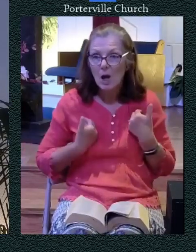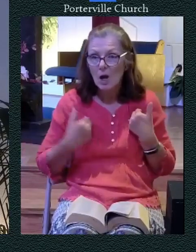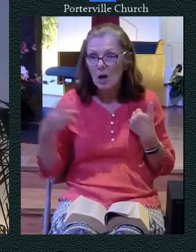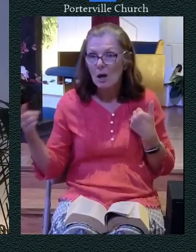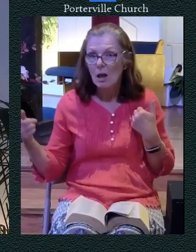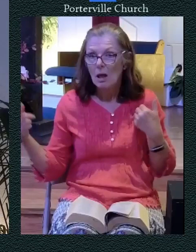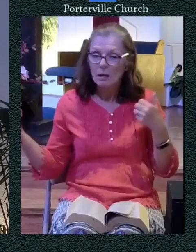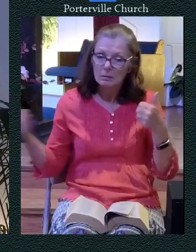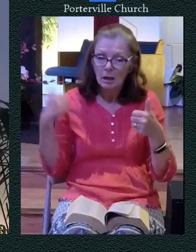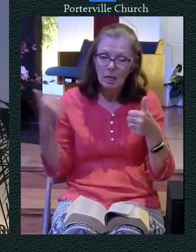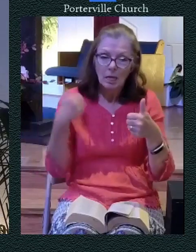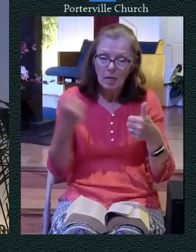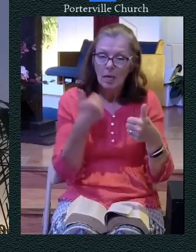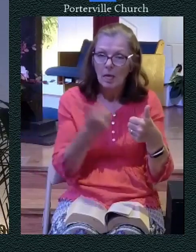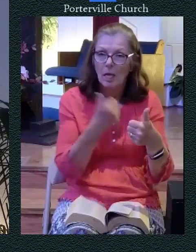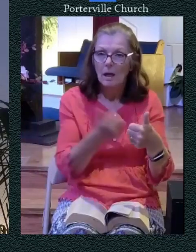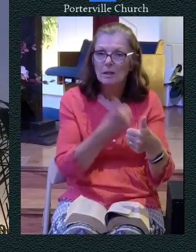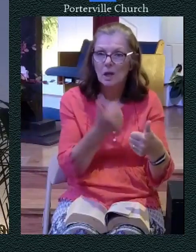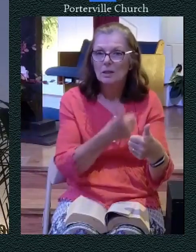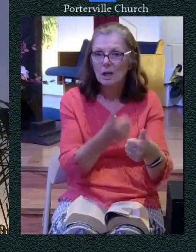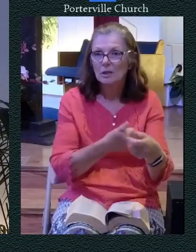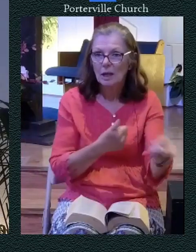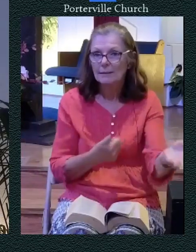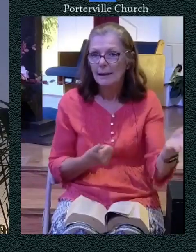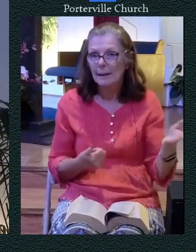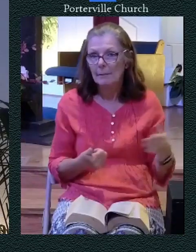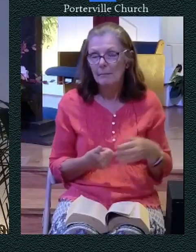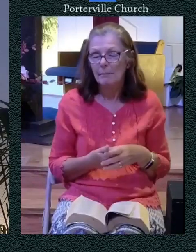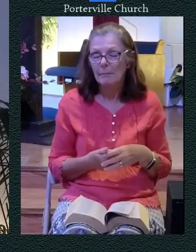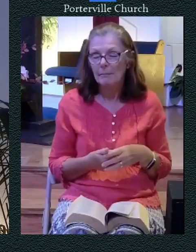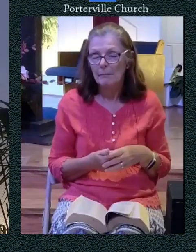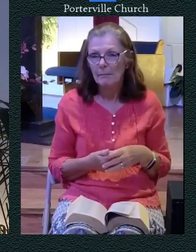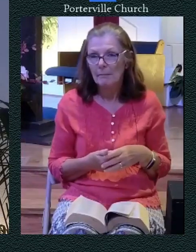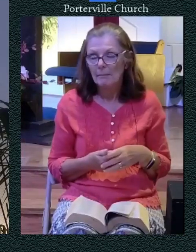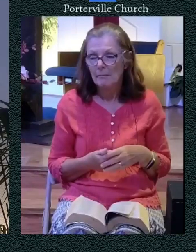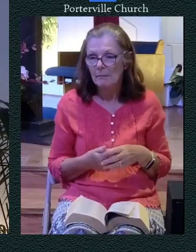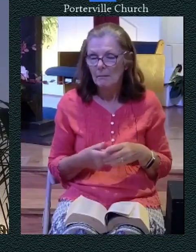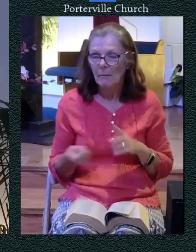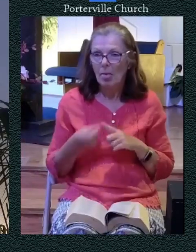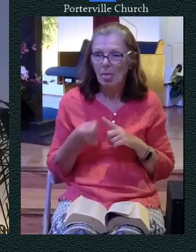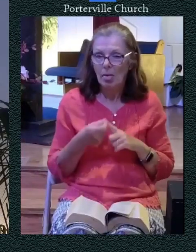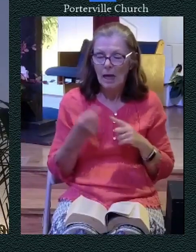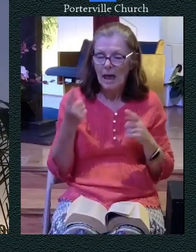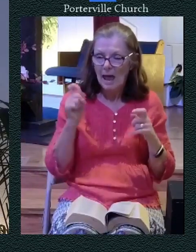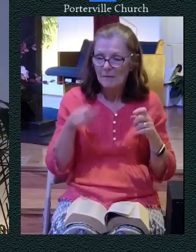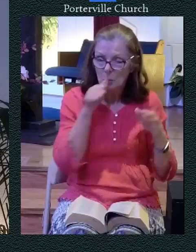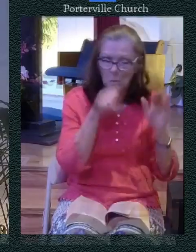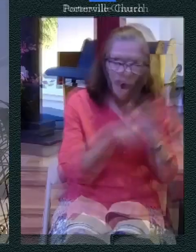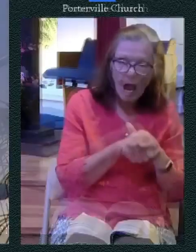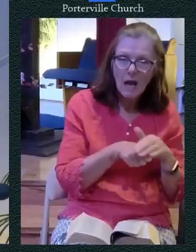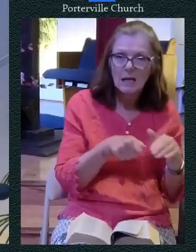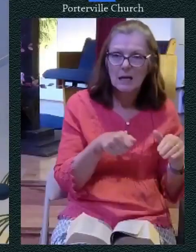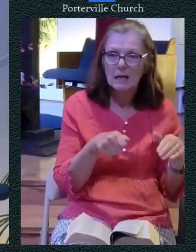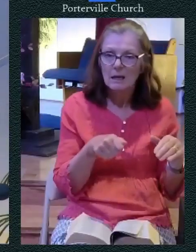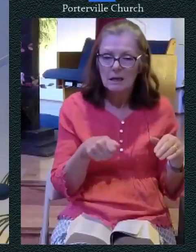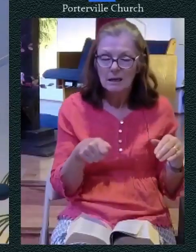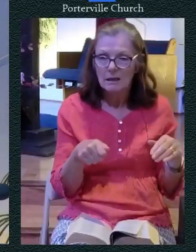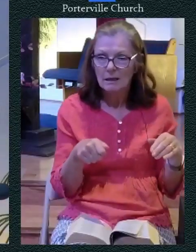He's getting tired of being afflicted and chased and hiding in holes and caves in the ground. And